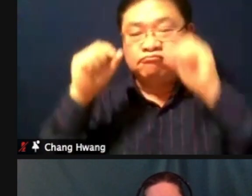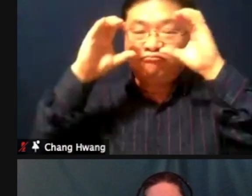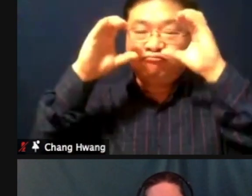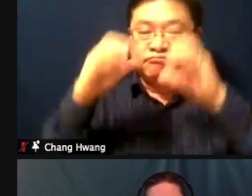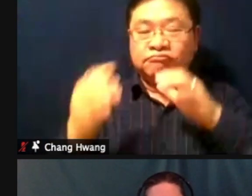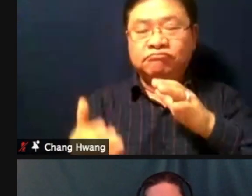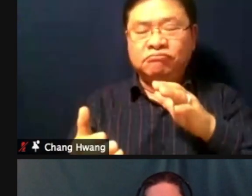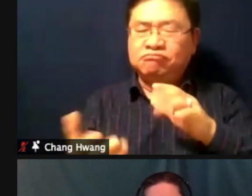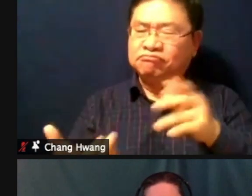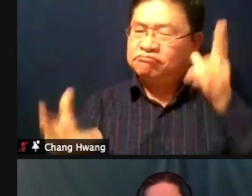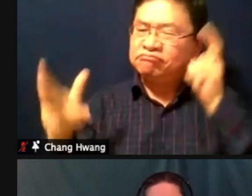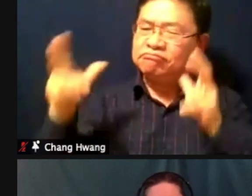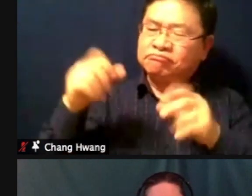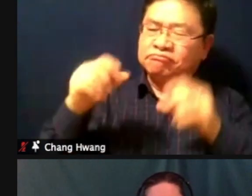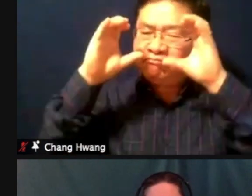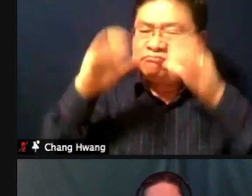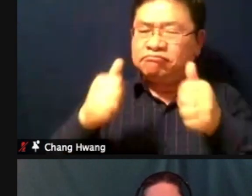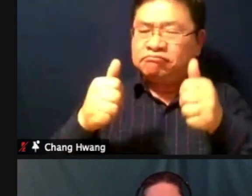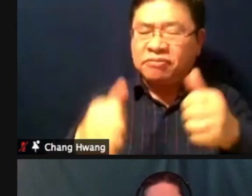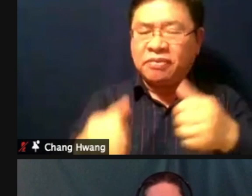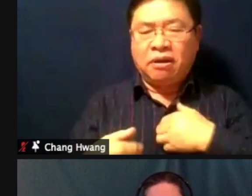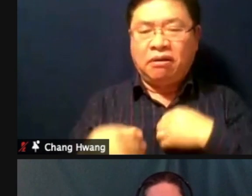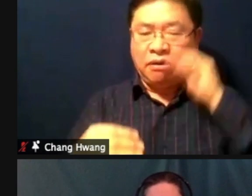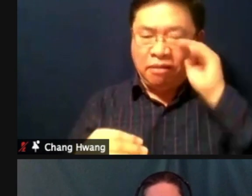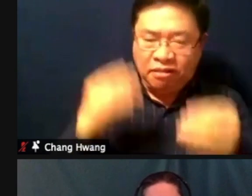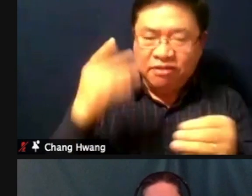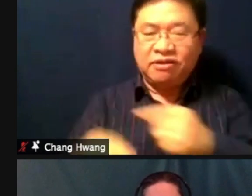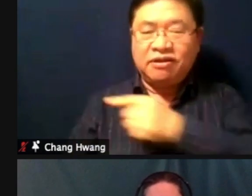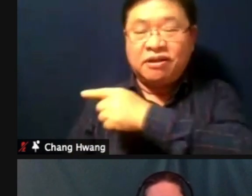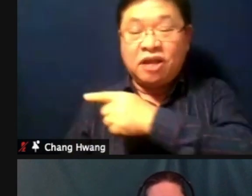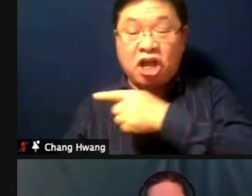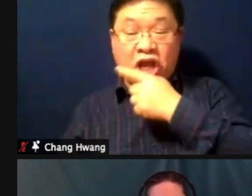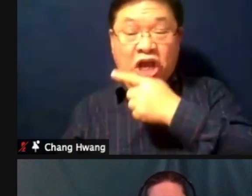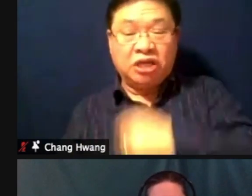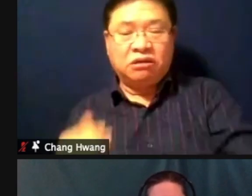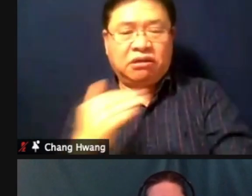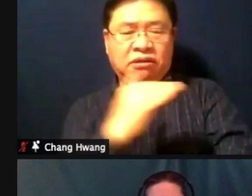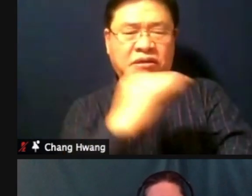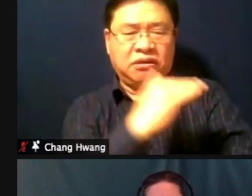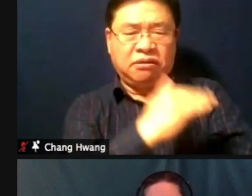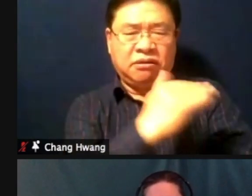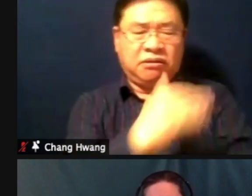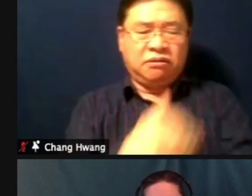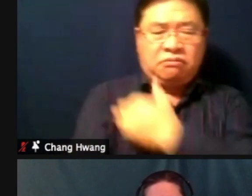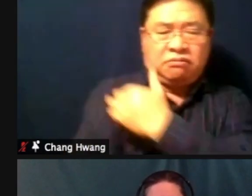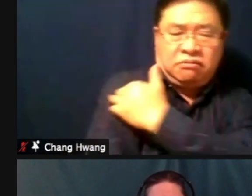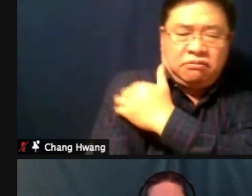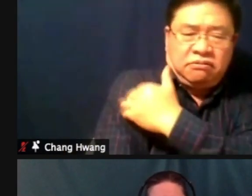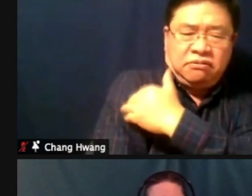making such a lengthy drive. A hearing person, they can make a lengthy drive. They have something to listen to. They have their radio.